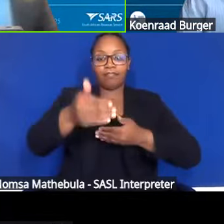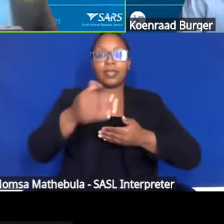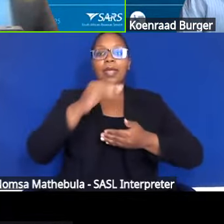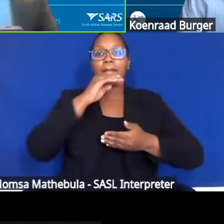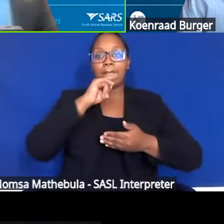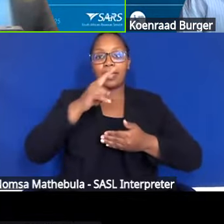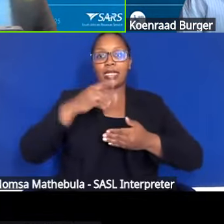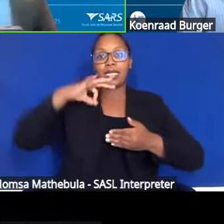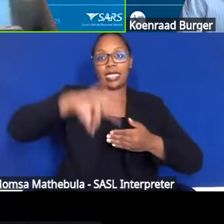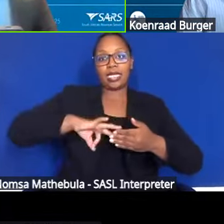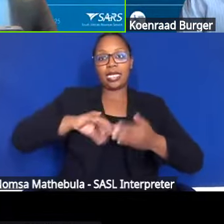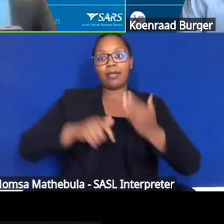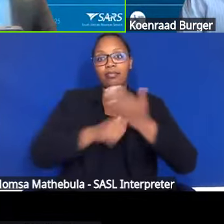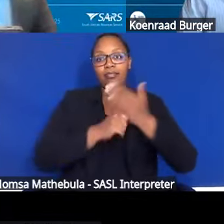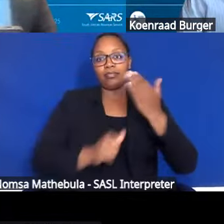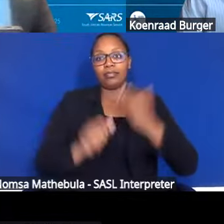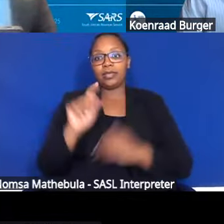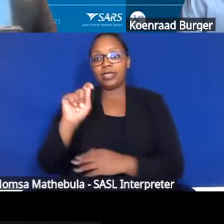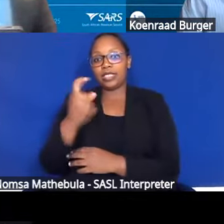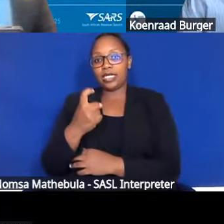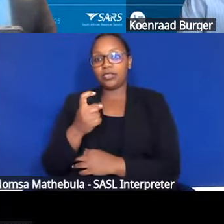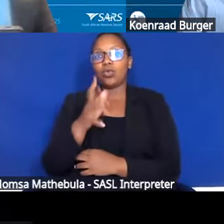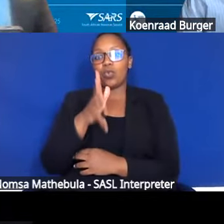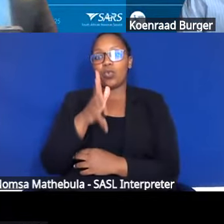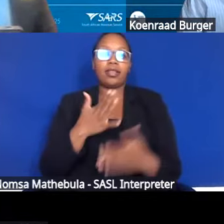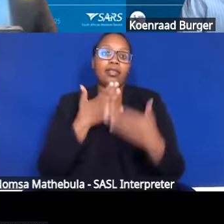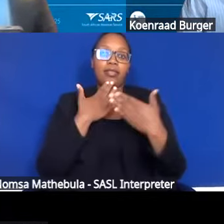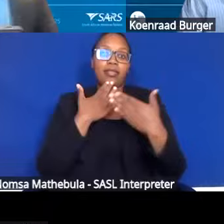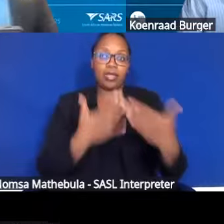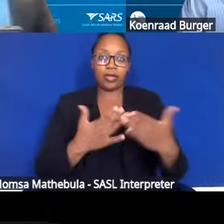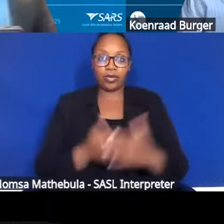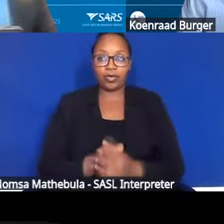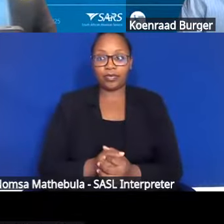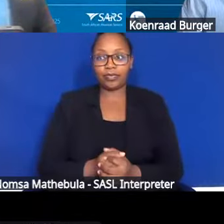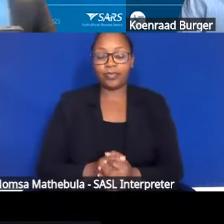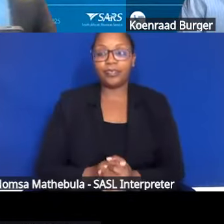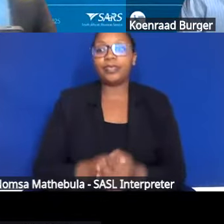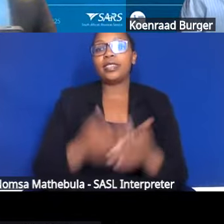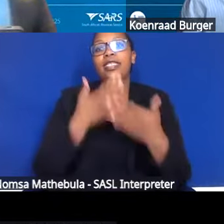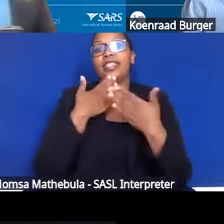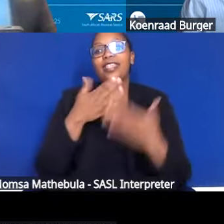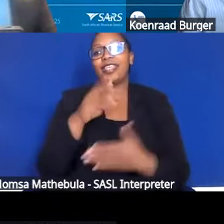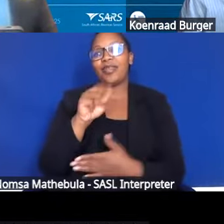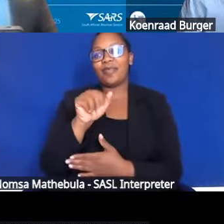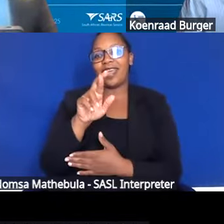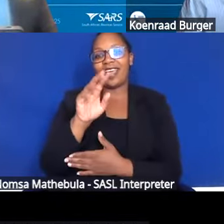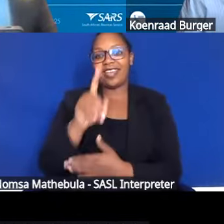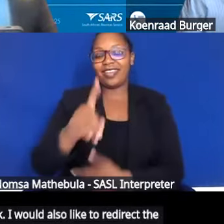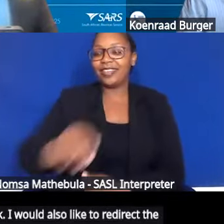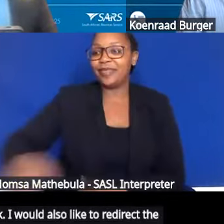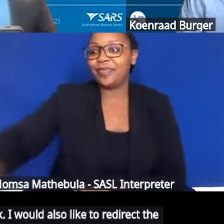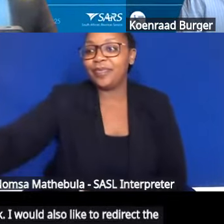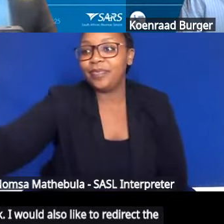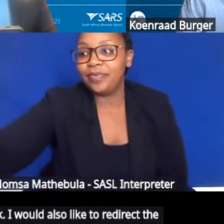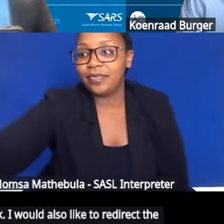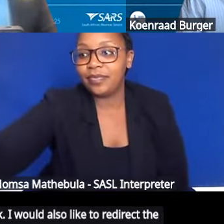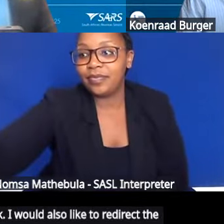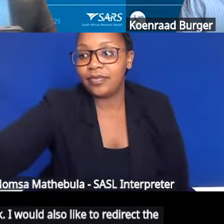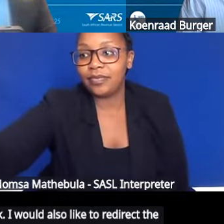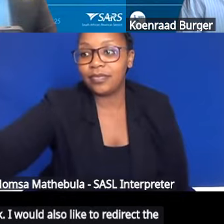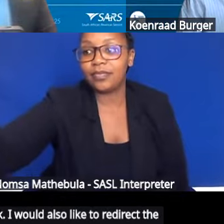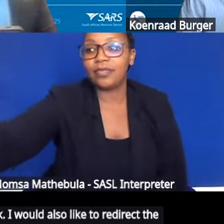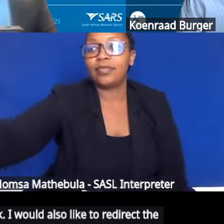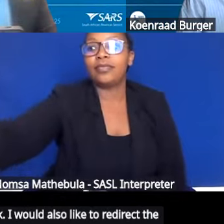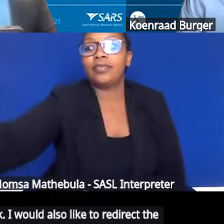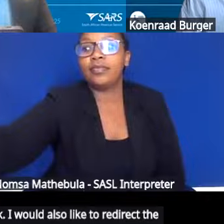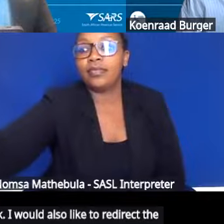you. Okay, thank you, Mark. Kunrad, I would also like to redirect the following question to you. I